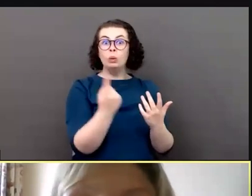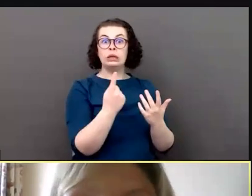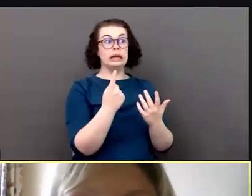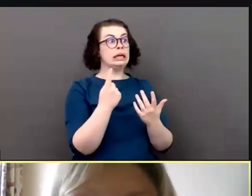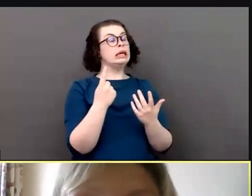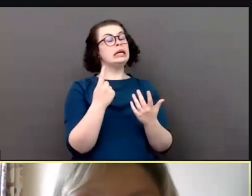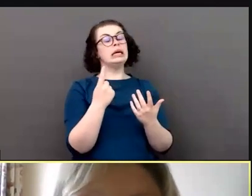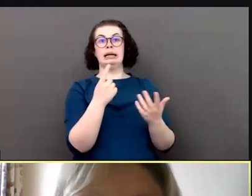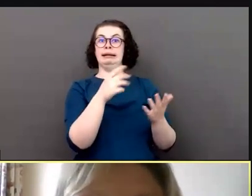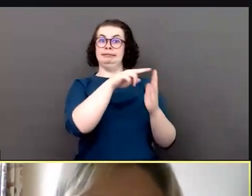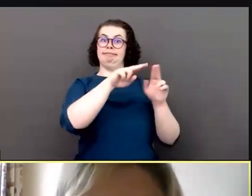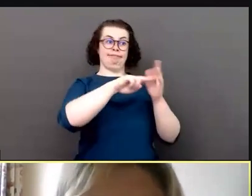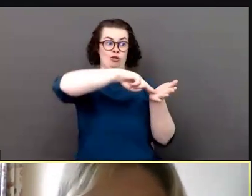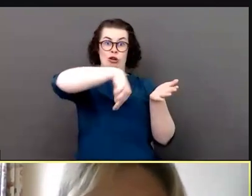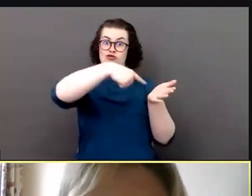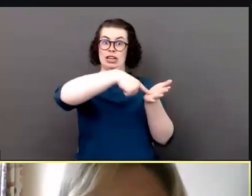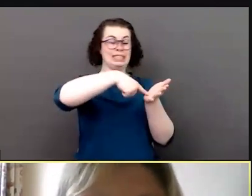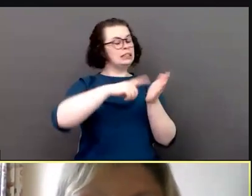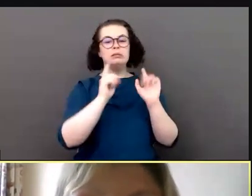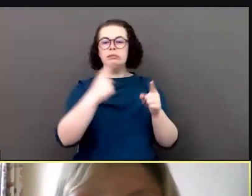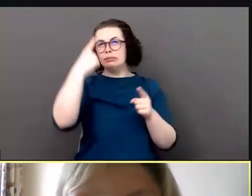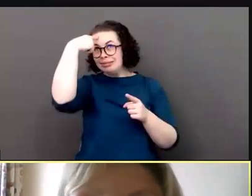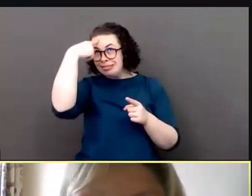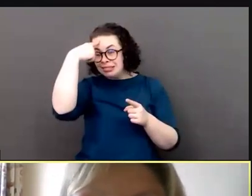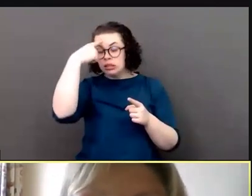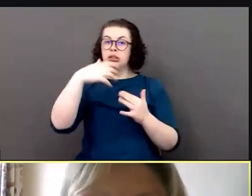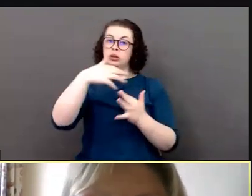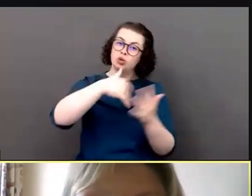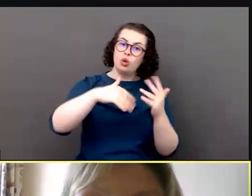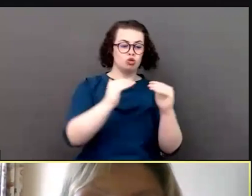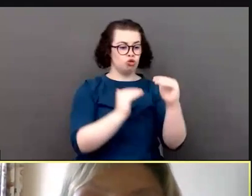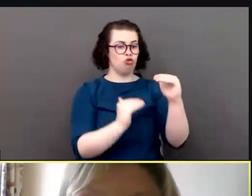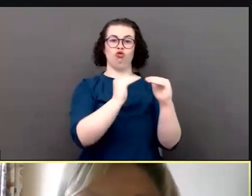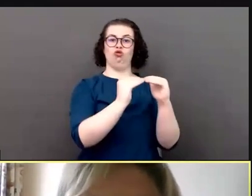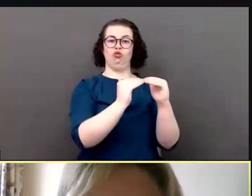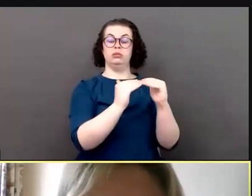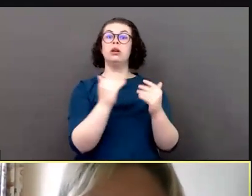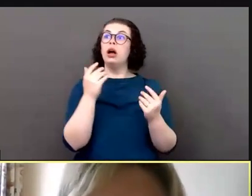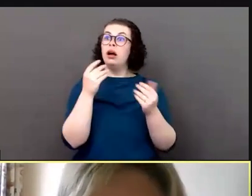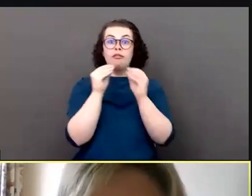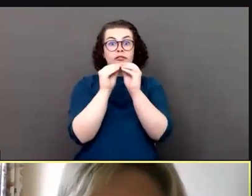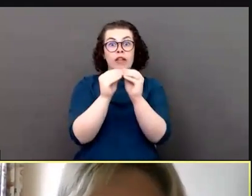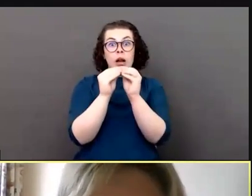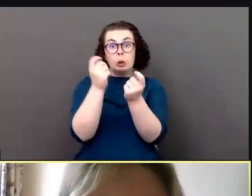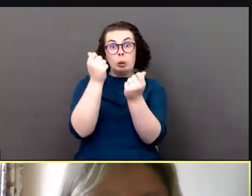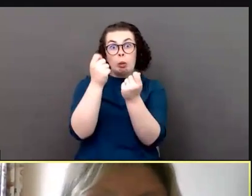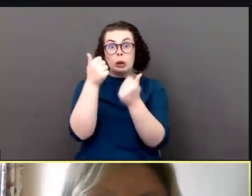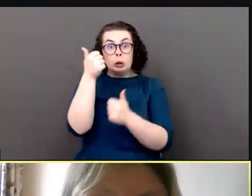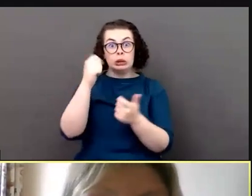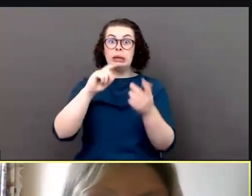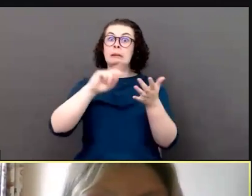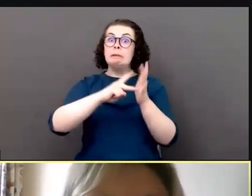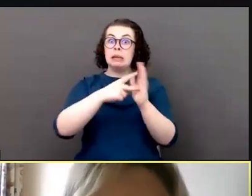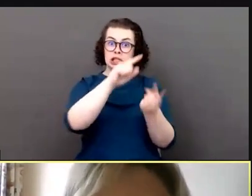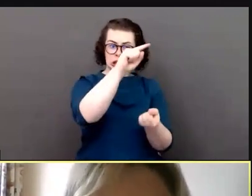the social and green considerations. Value for money doesn't mean cheapest option.